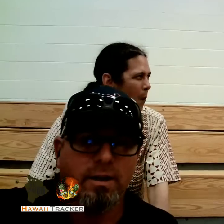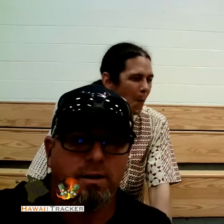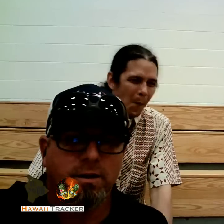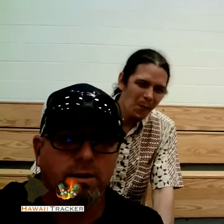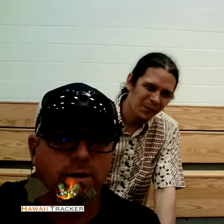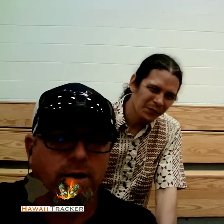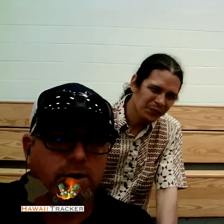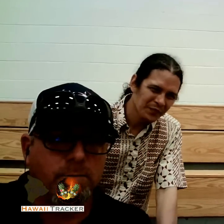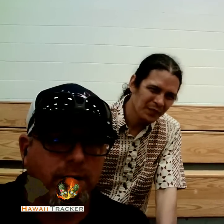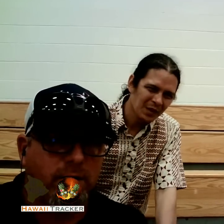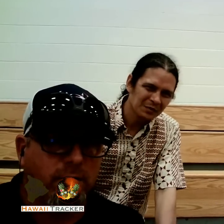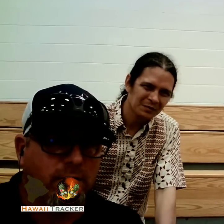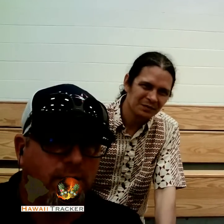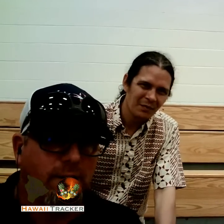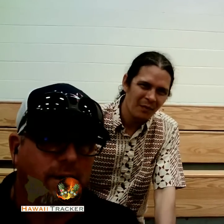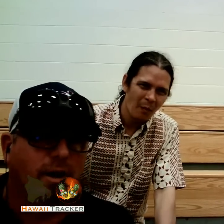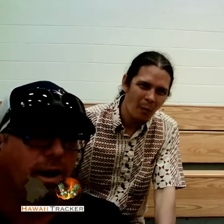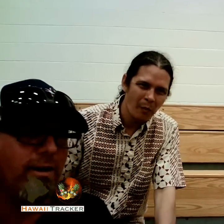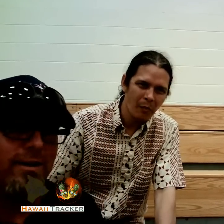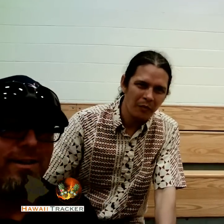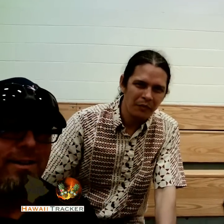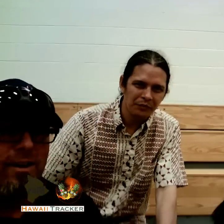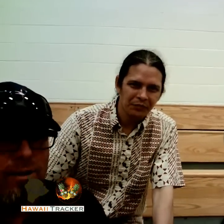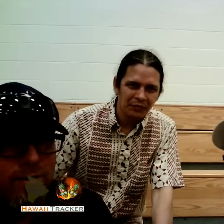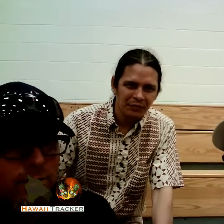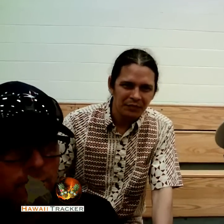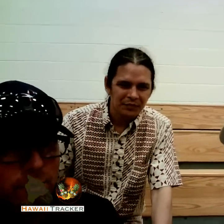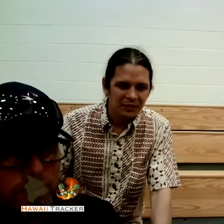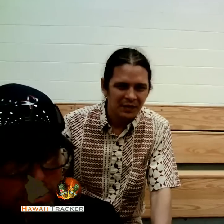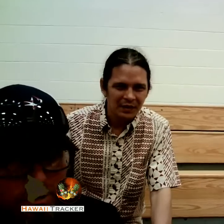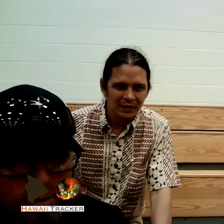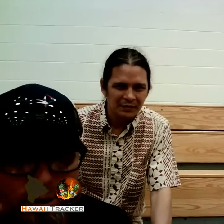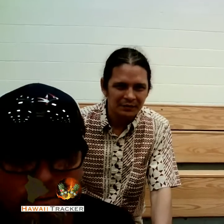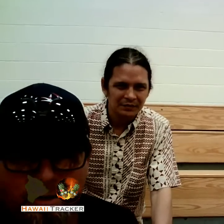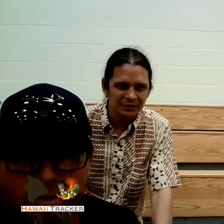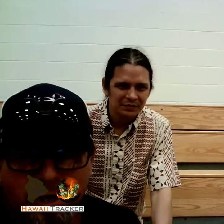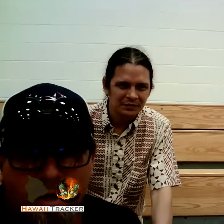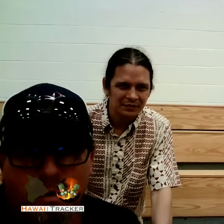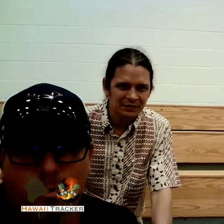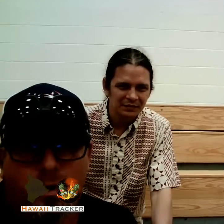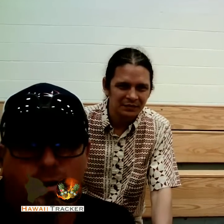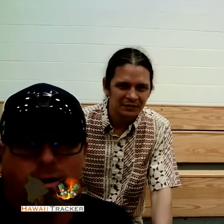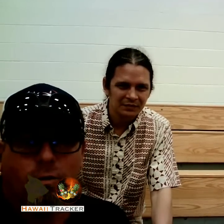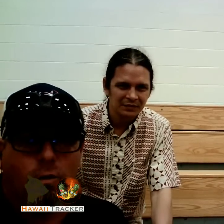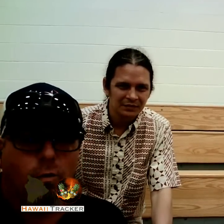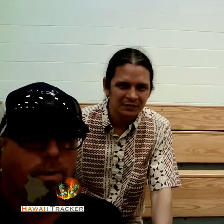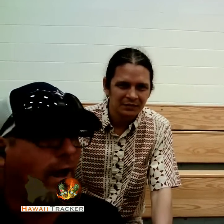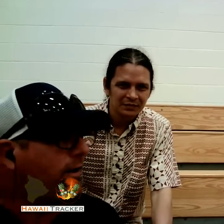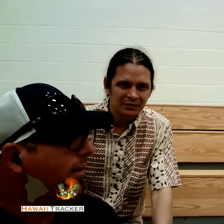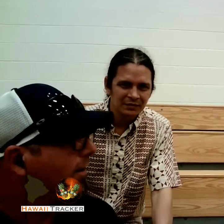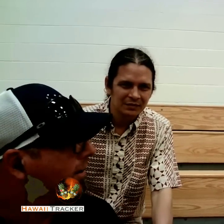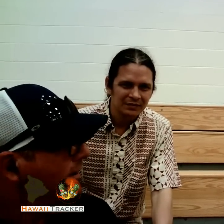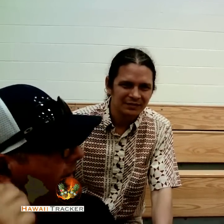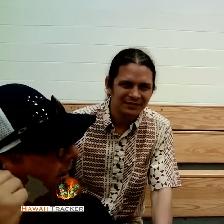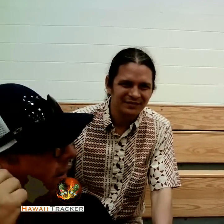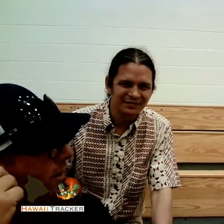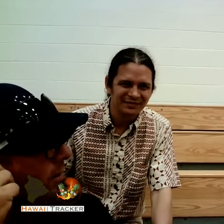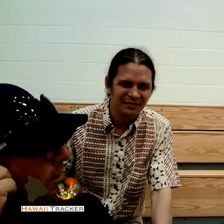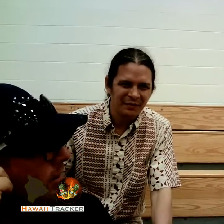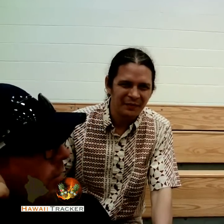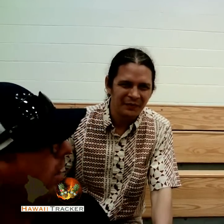Alright, how's that? Here's better? Dane's all talking right to the police over here. Alright, let me get the chat up there. Ooh, we're back.